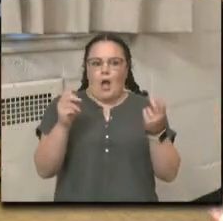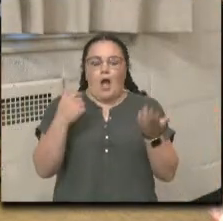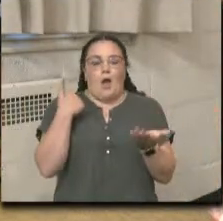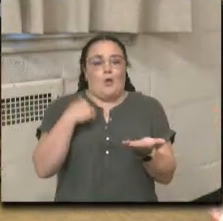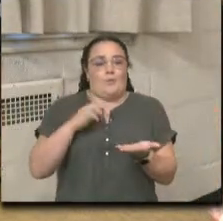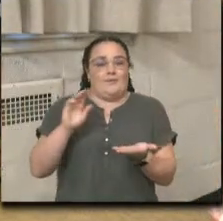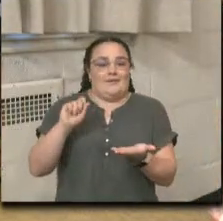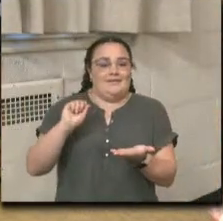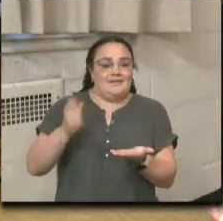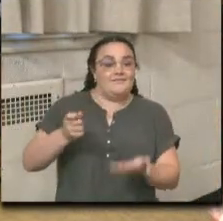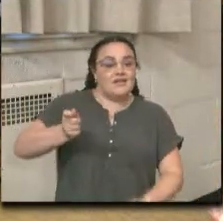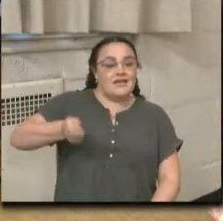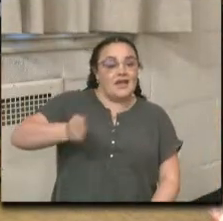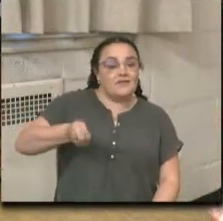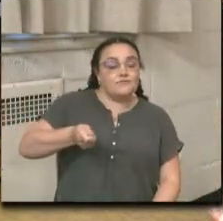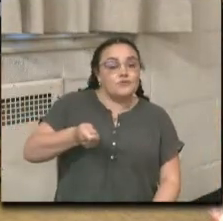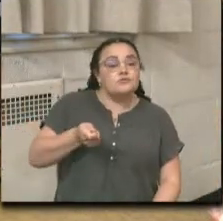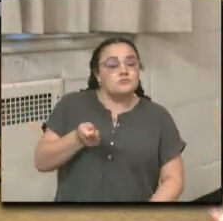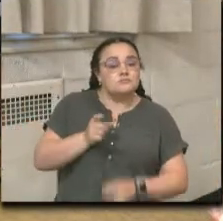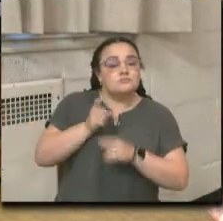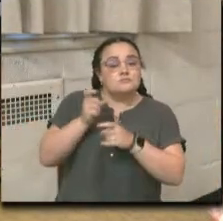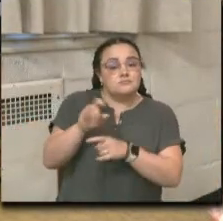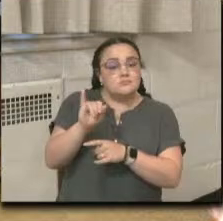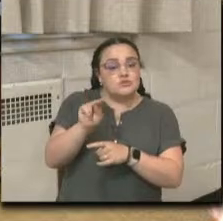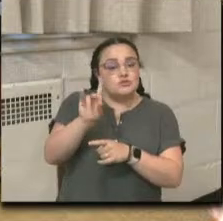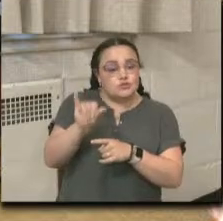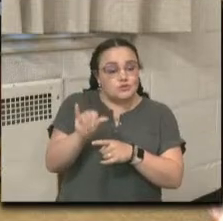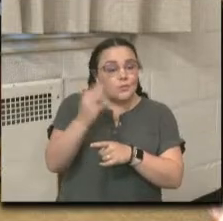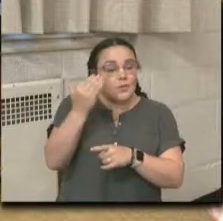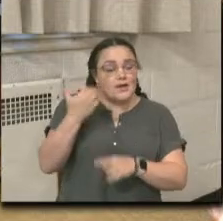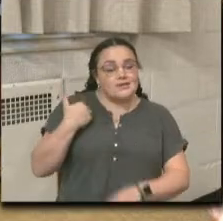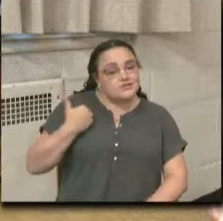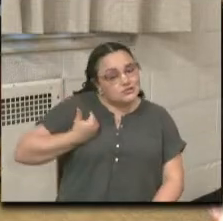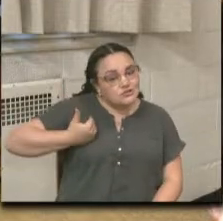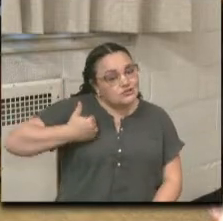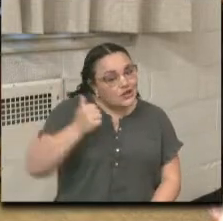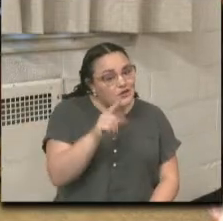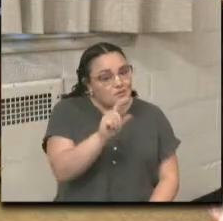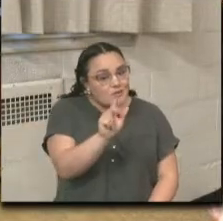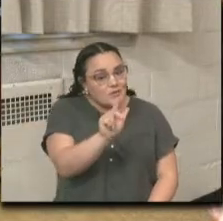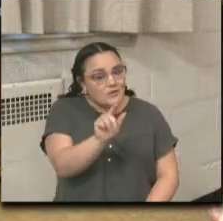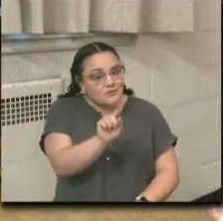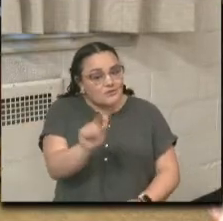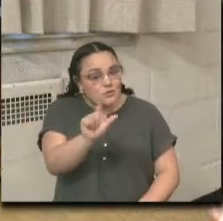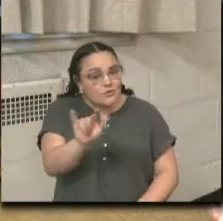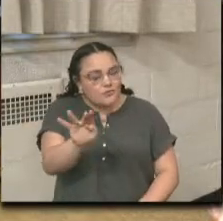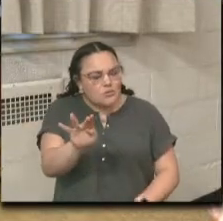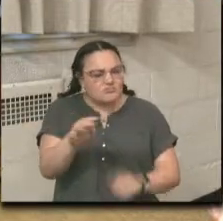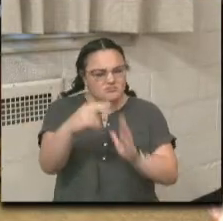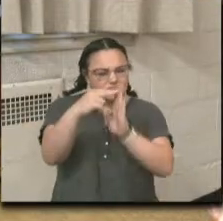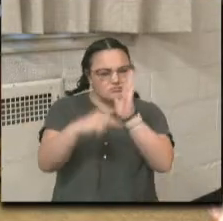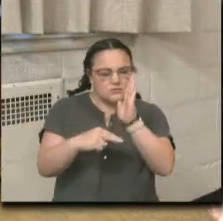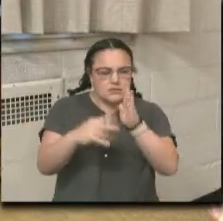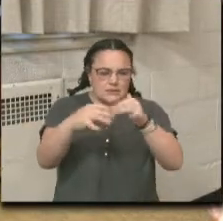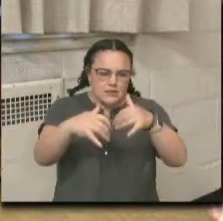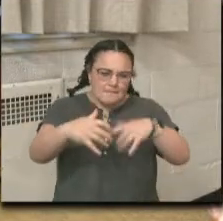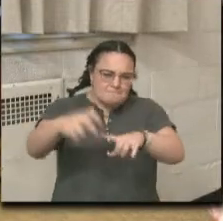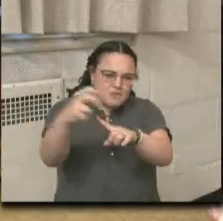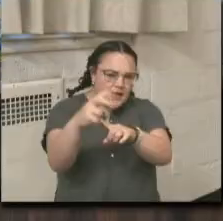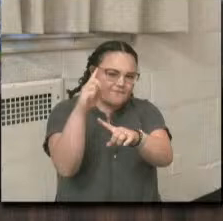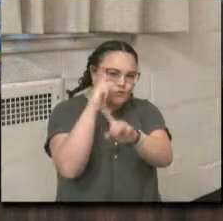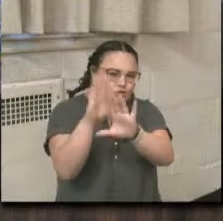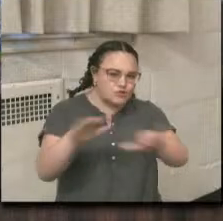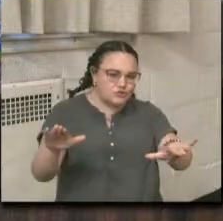presented to Judy Mickens Murray, Chair 2023 through 2024. It reads, A Champion for Children, Prince George's